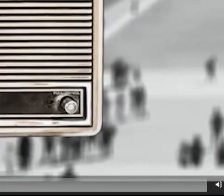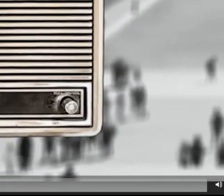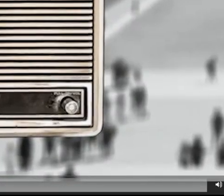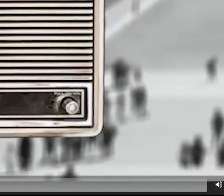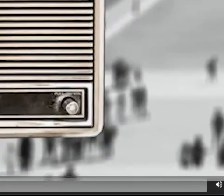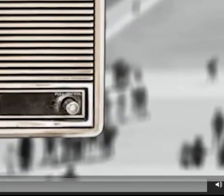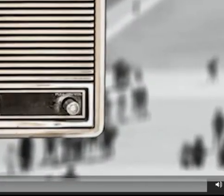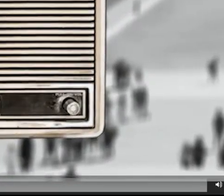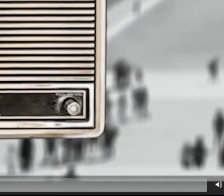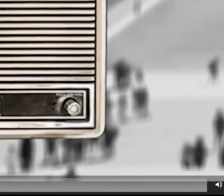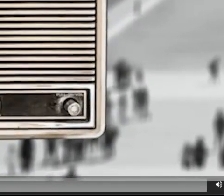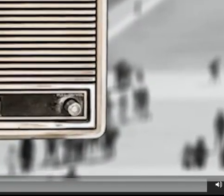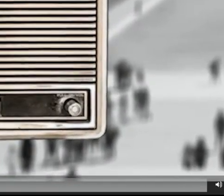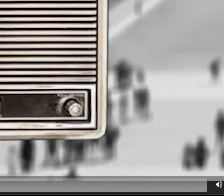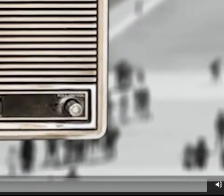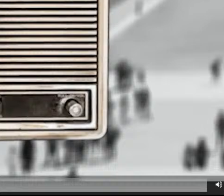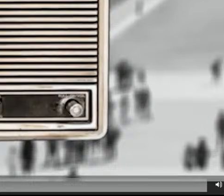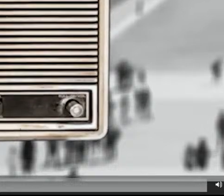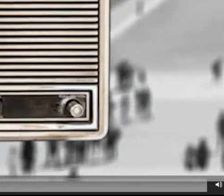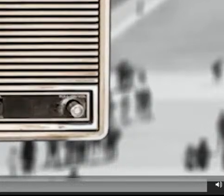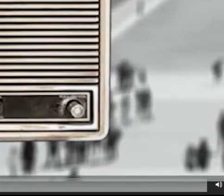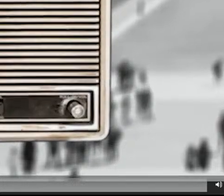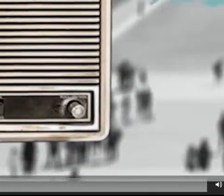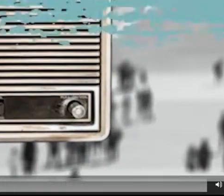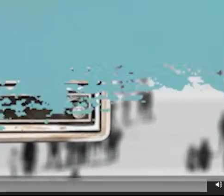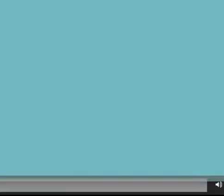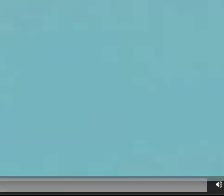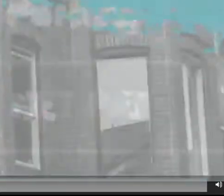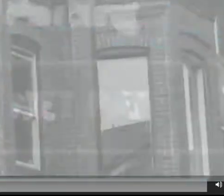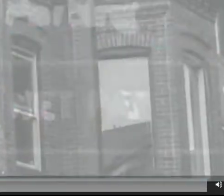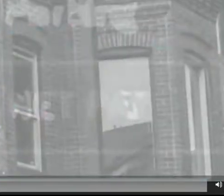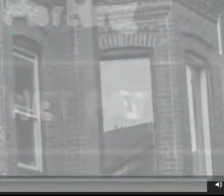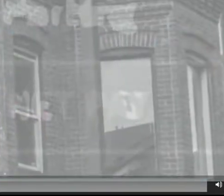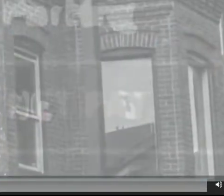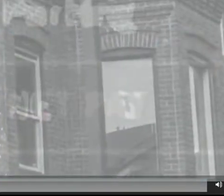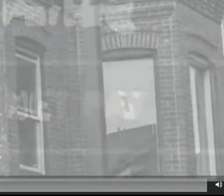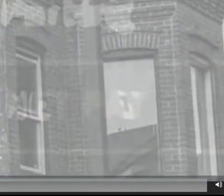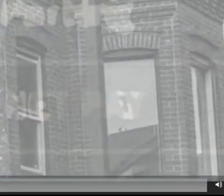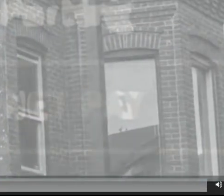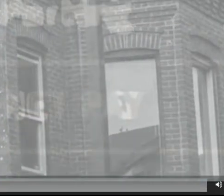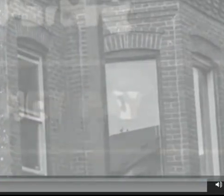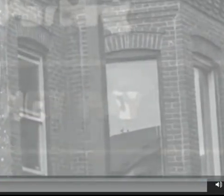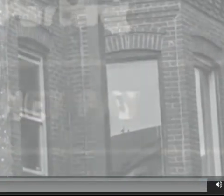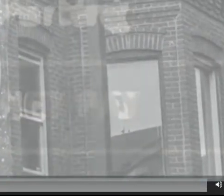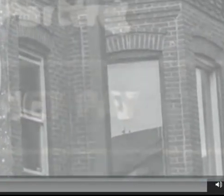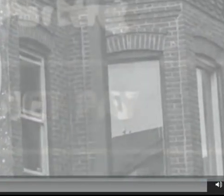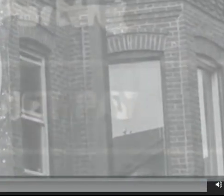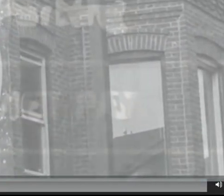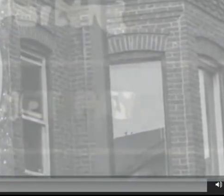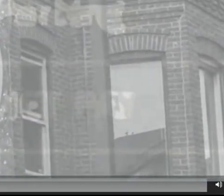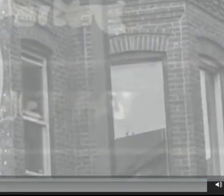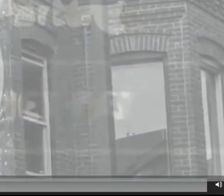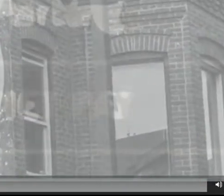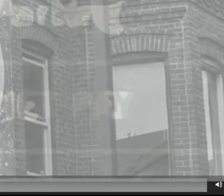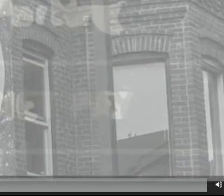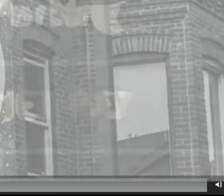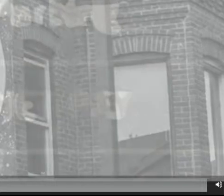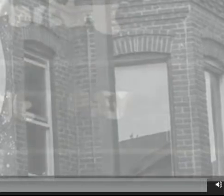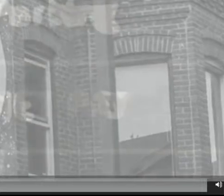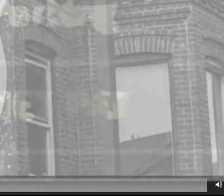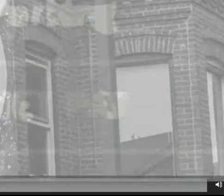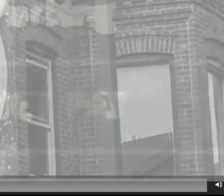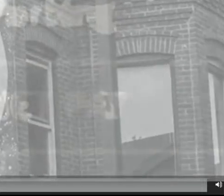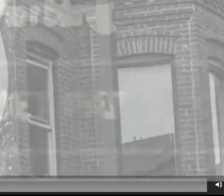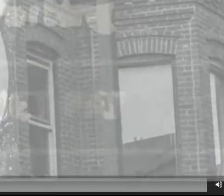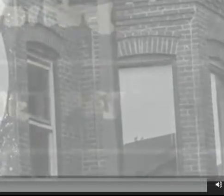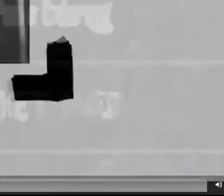in another state, you may not be eligible for benefits. Before you start your claim, we've got a handy tool on our website that can help you estimate your